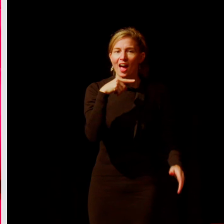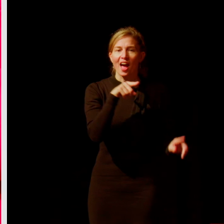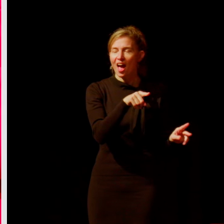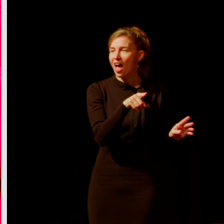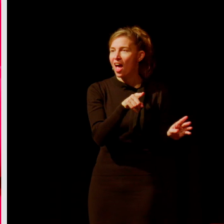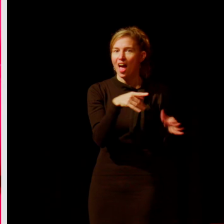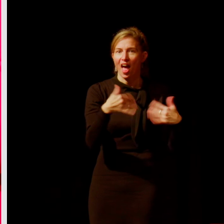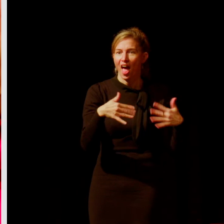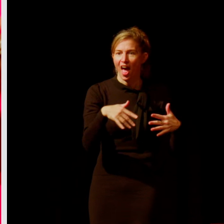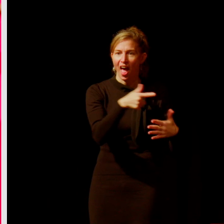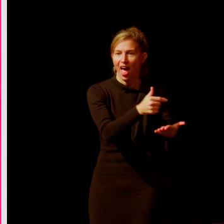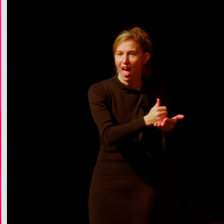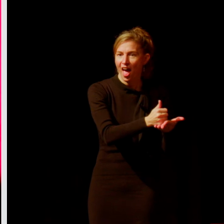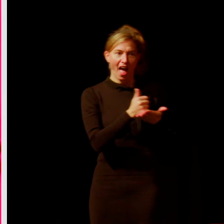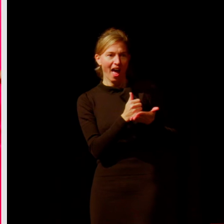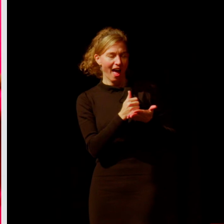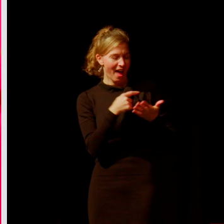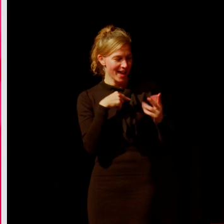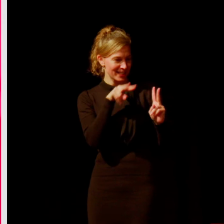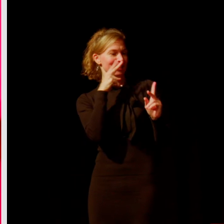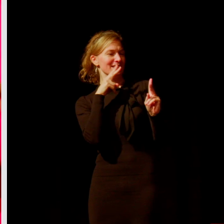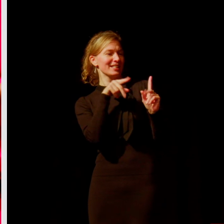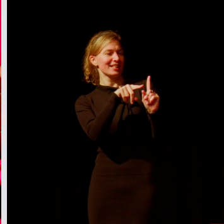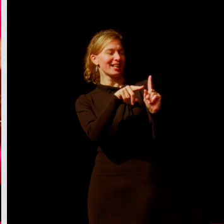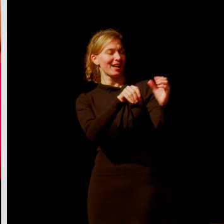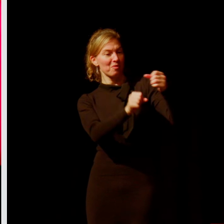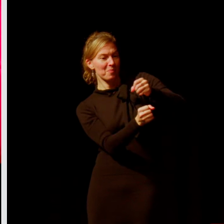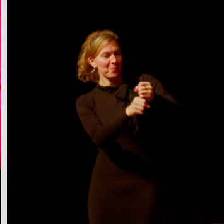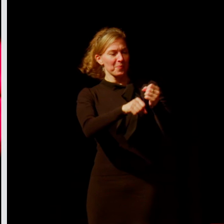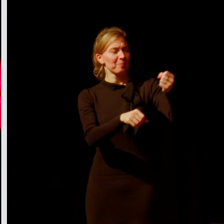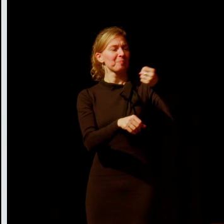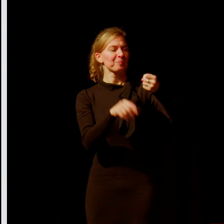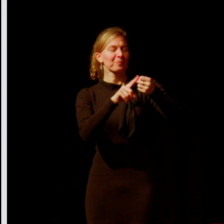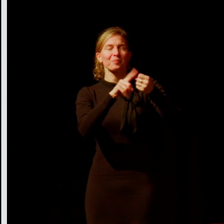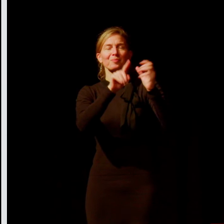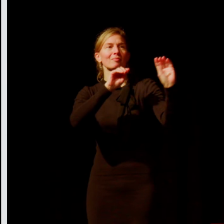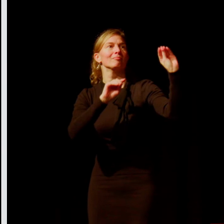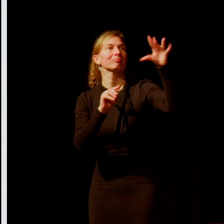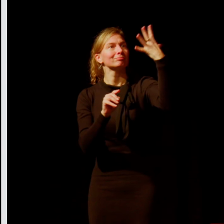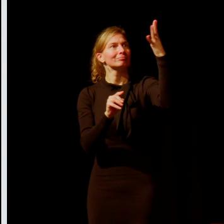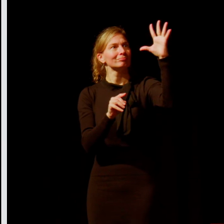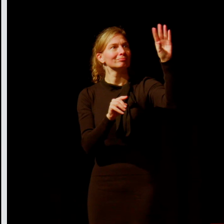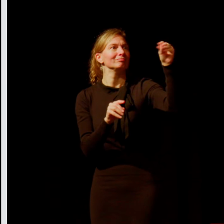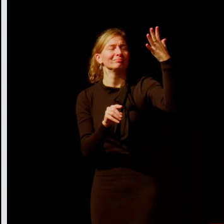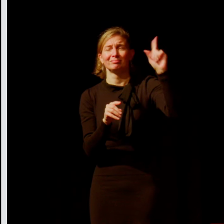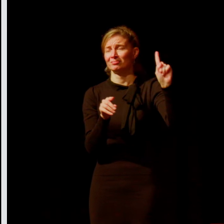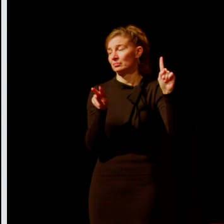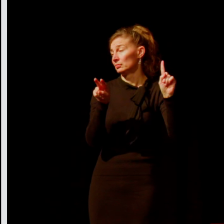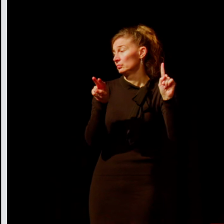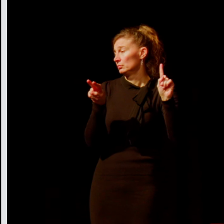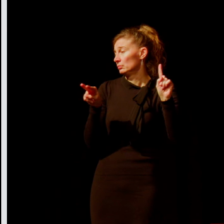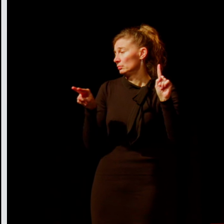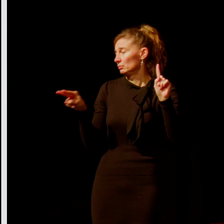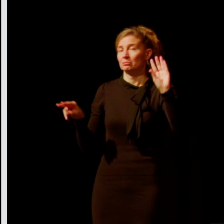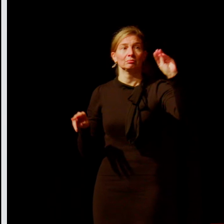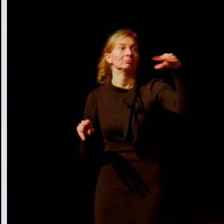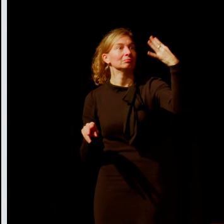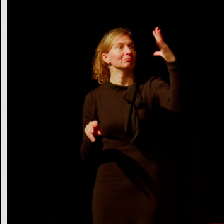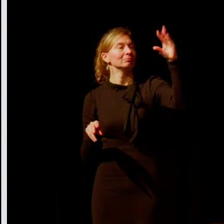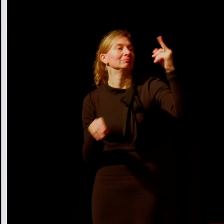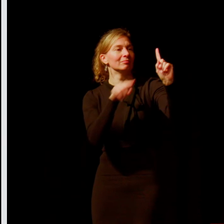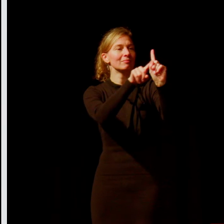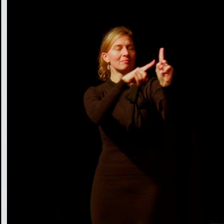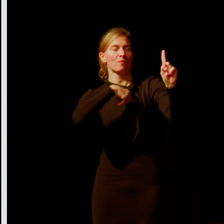same. Barbie becomes my neon beacon in a grey world, my role model, my